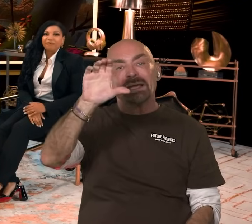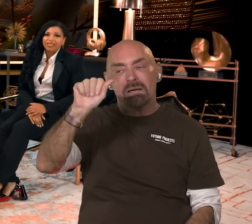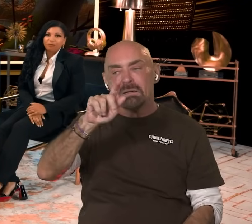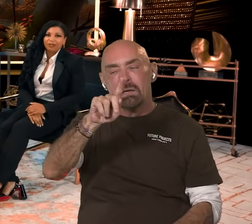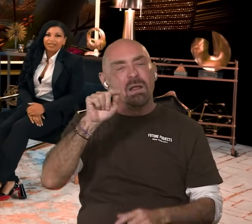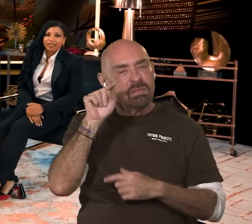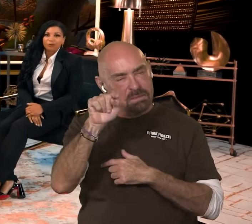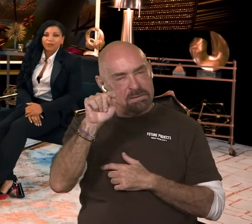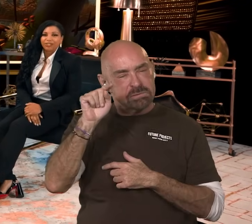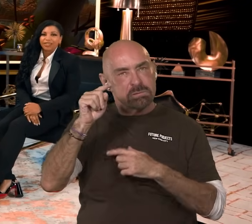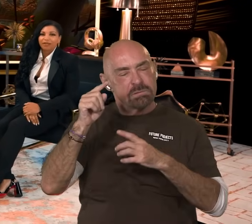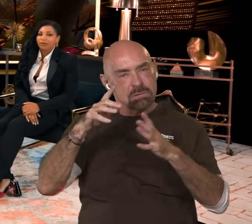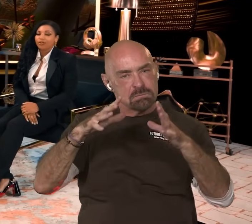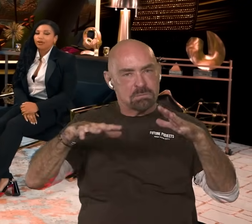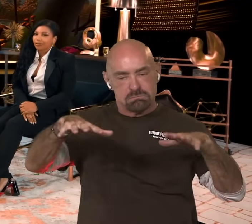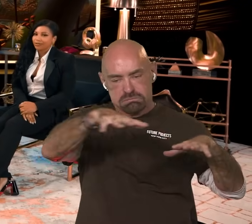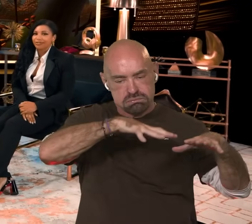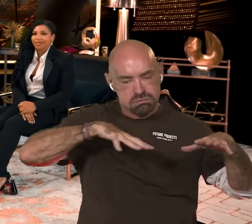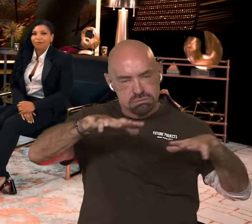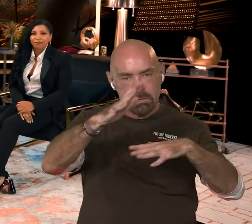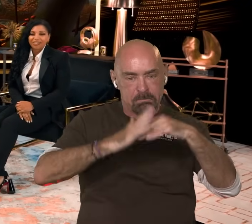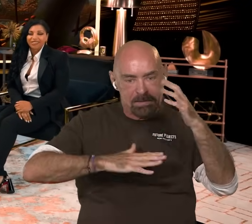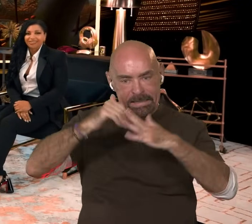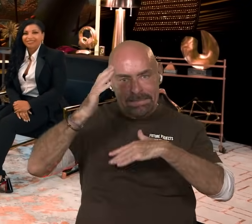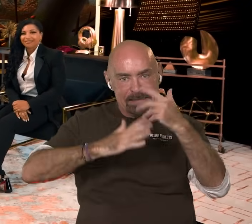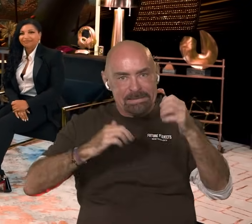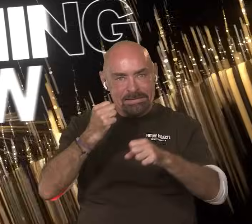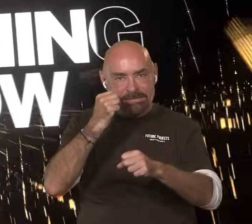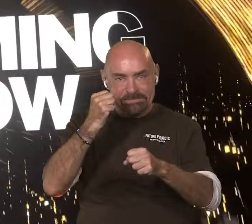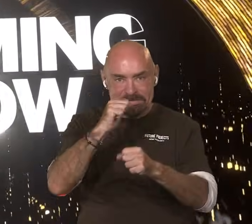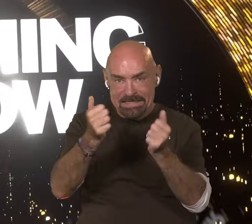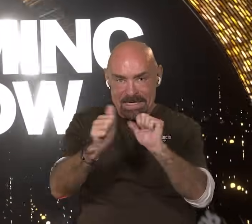is the base building exploration game you'd curse yourself for missing.